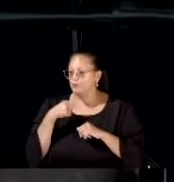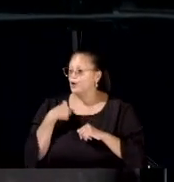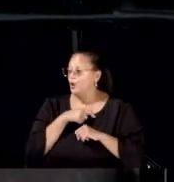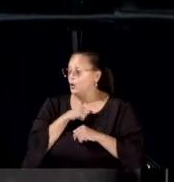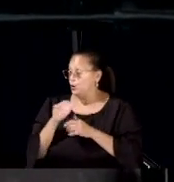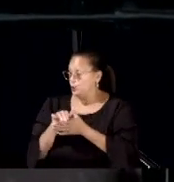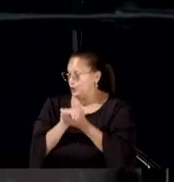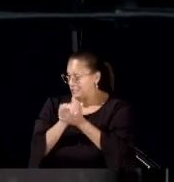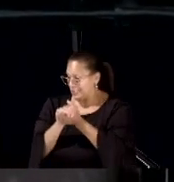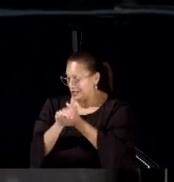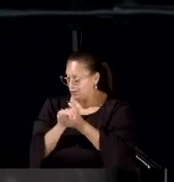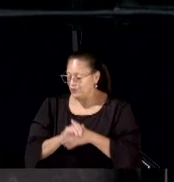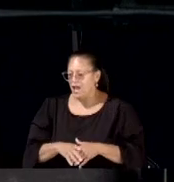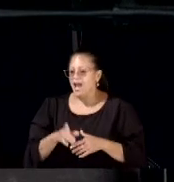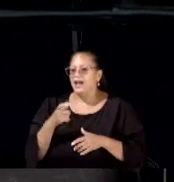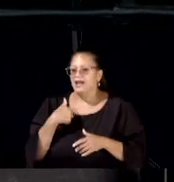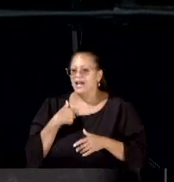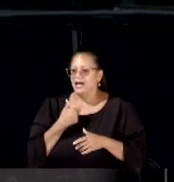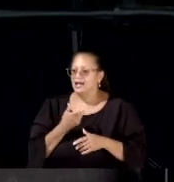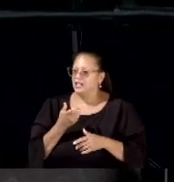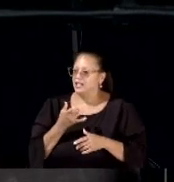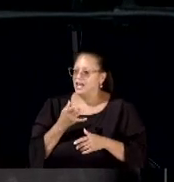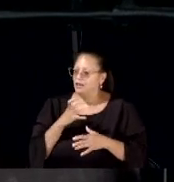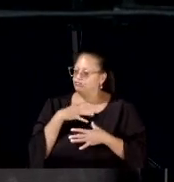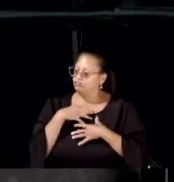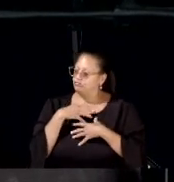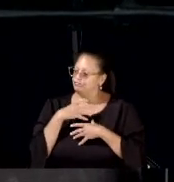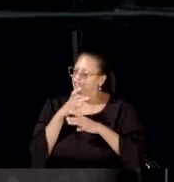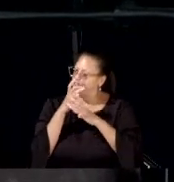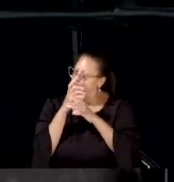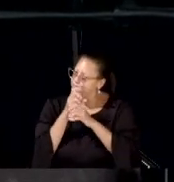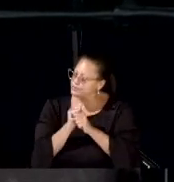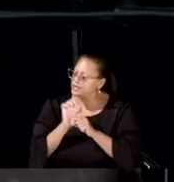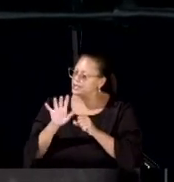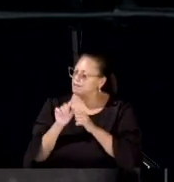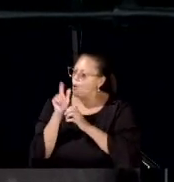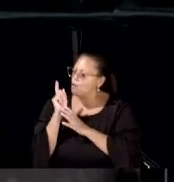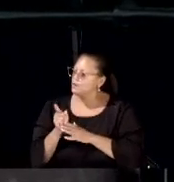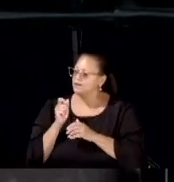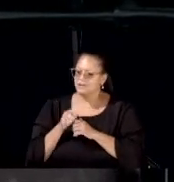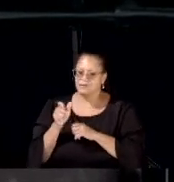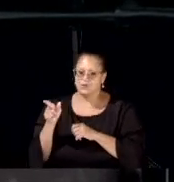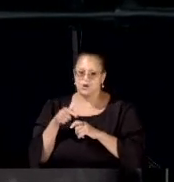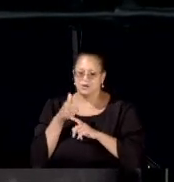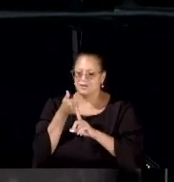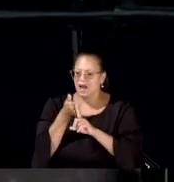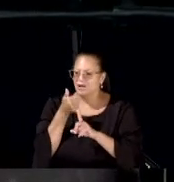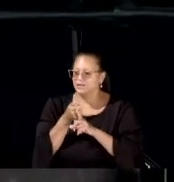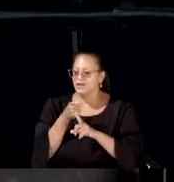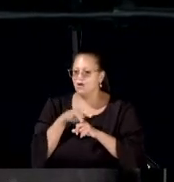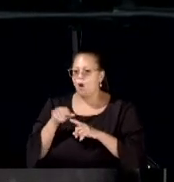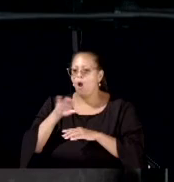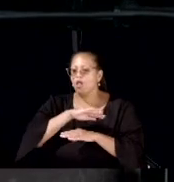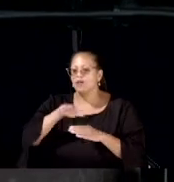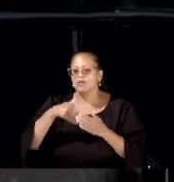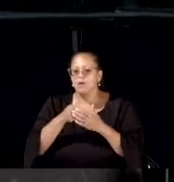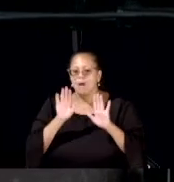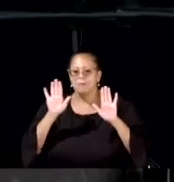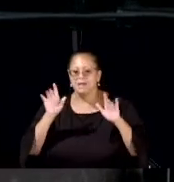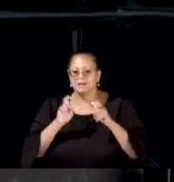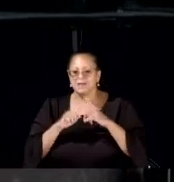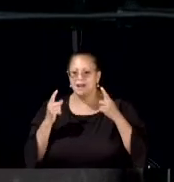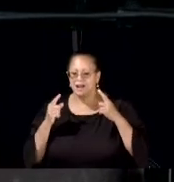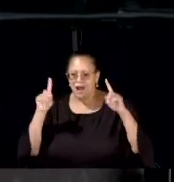it. Relish in this moment. It is time to celebrate yourselves, your resilience, and all of your amazing